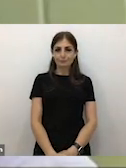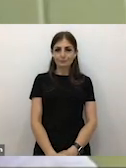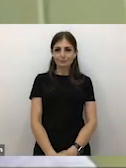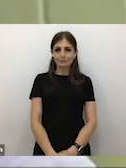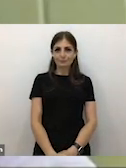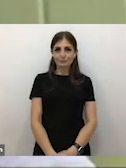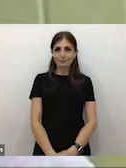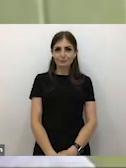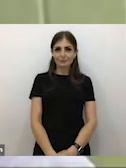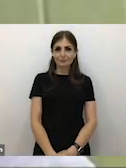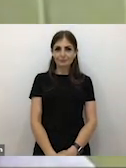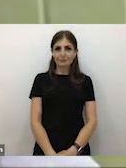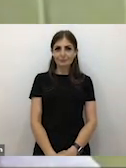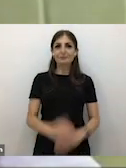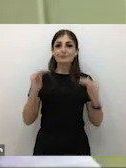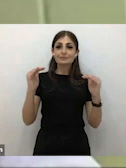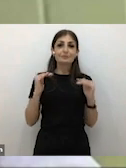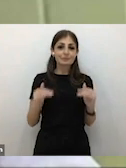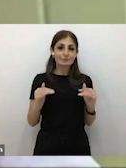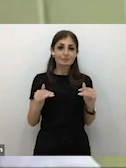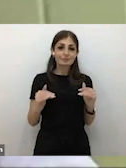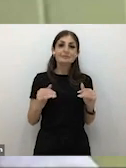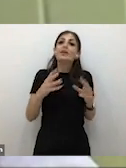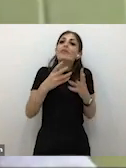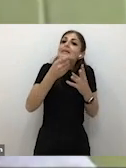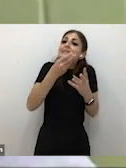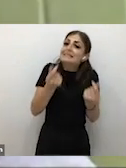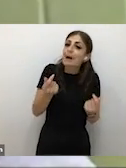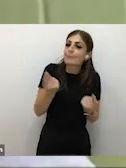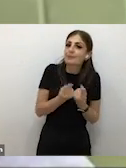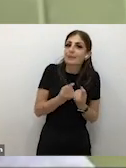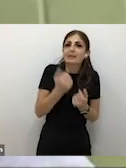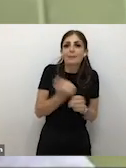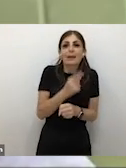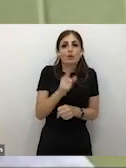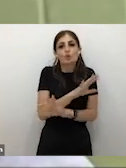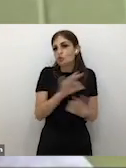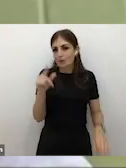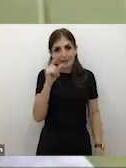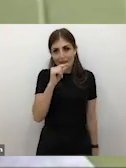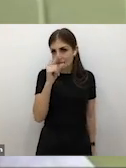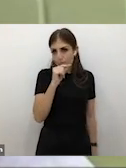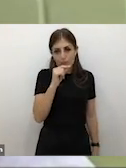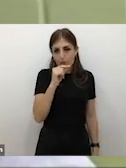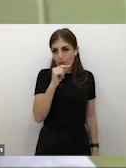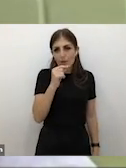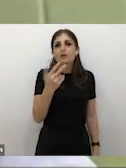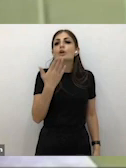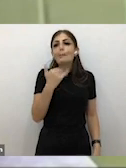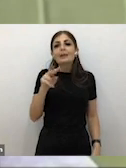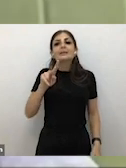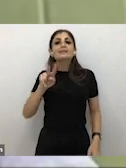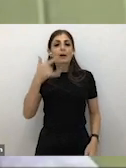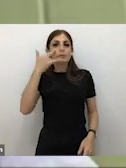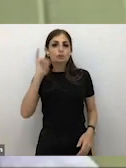And finally, there are some things that make you ineligible to apply for this program, so please double check those on the opportunity